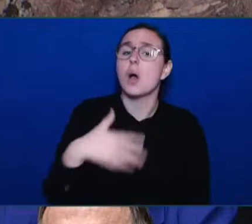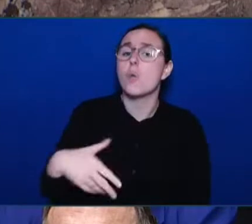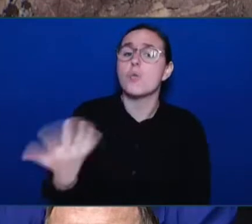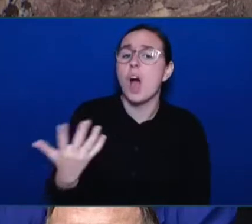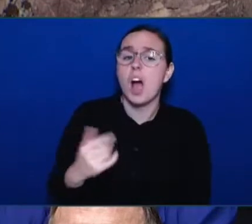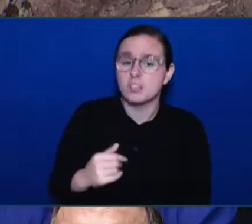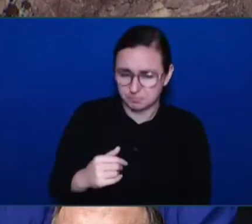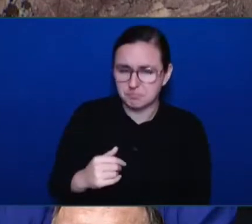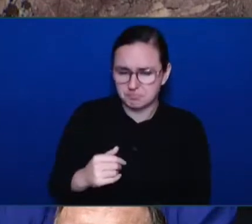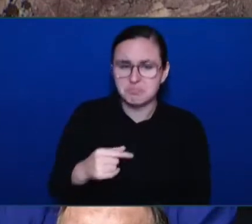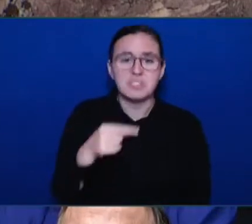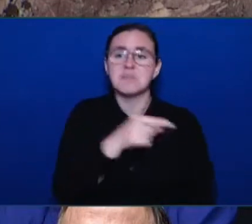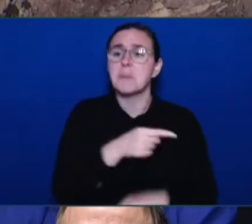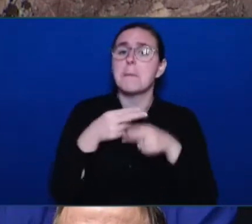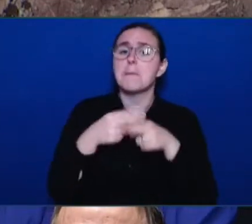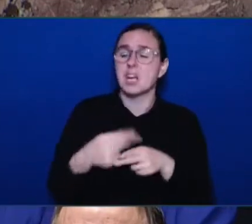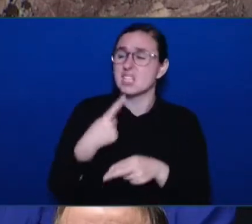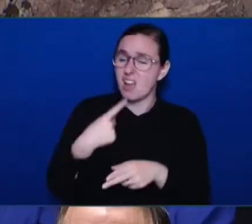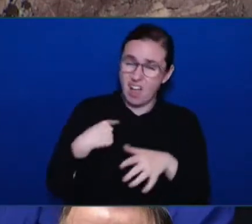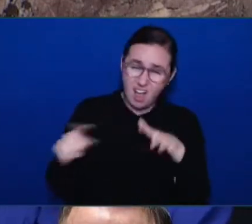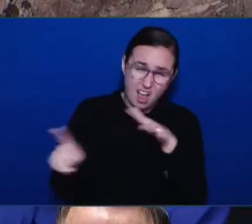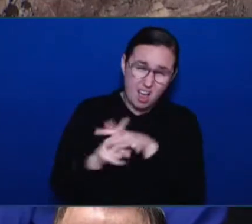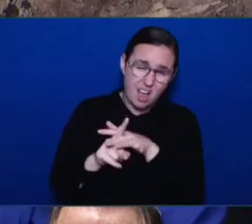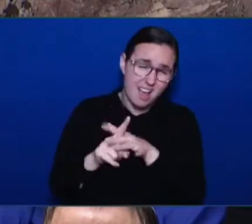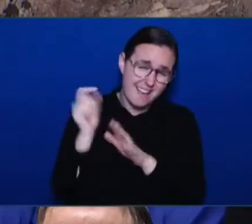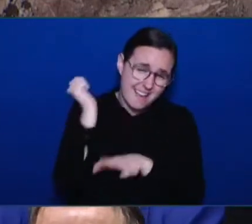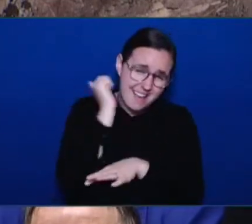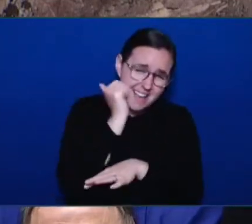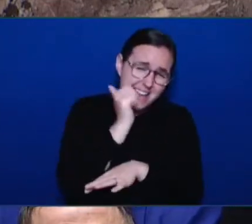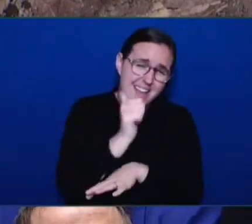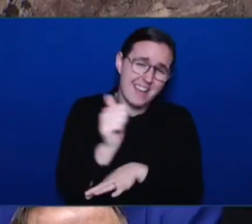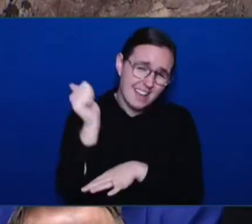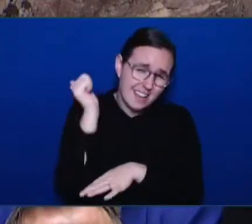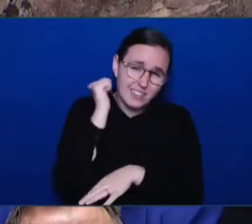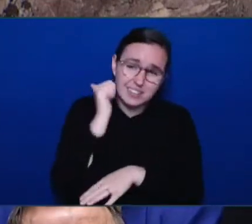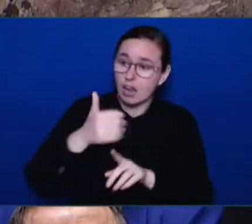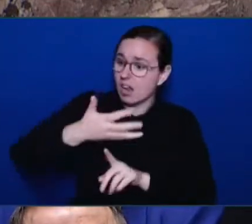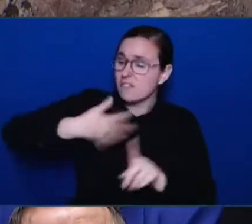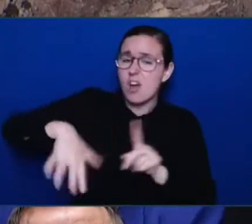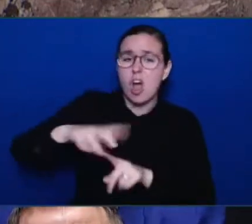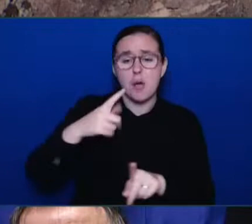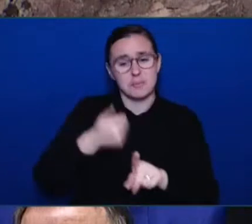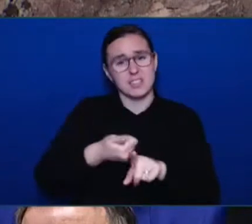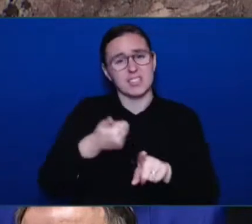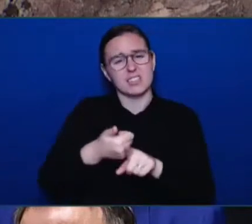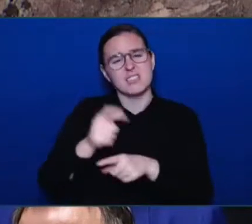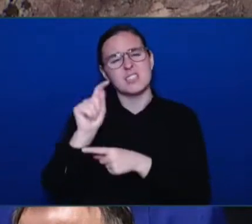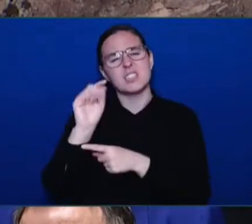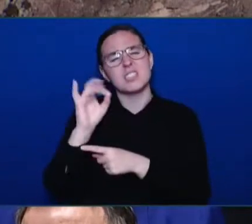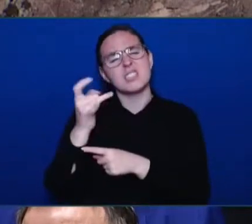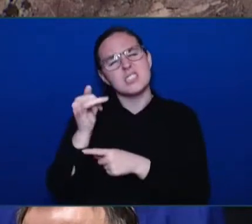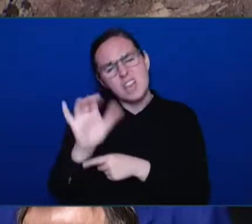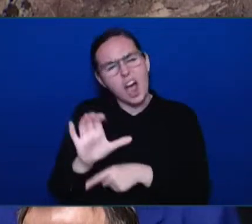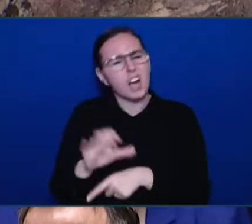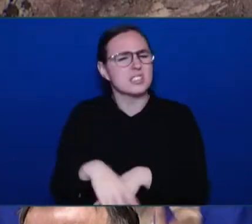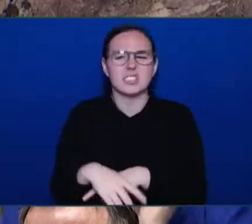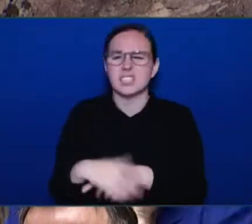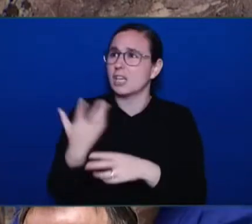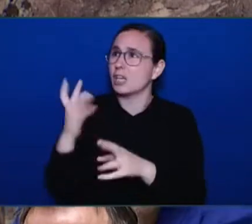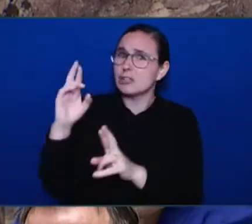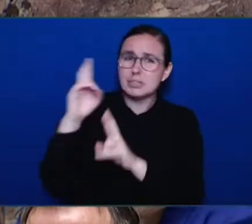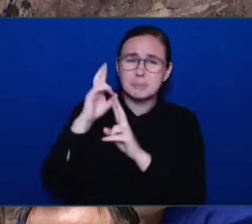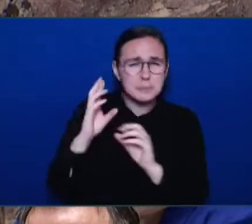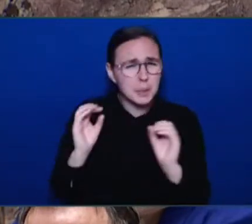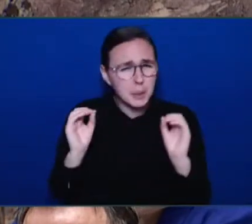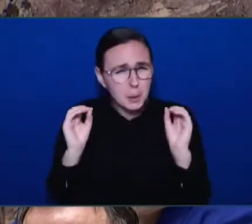an employer that doesn't respect me. To add insult to injury, I'm now working side by side with agency